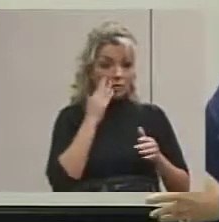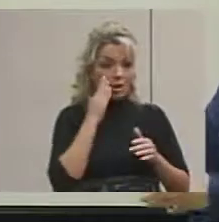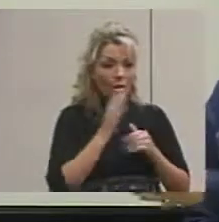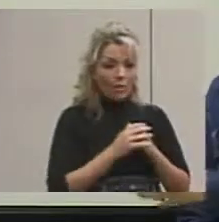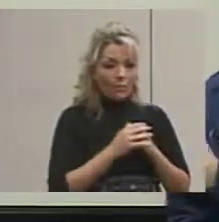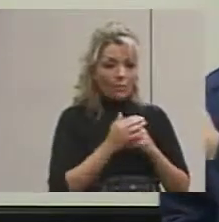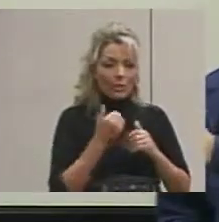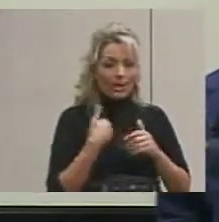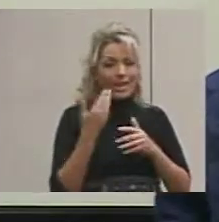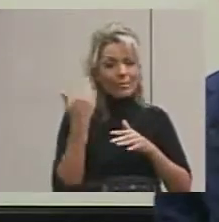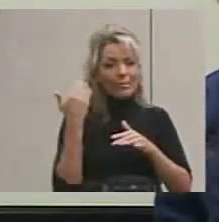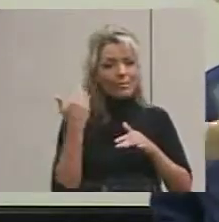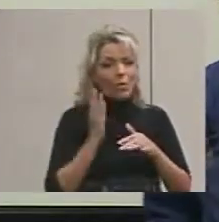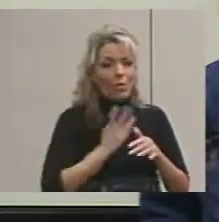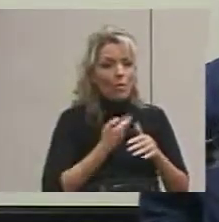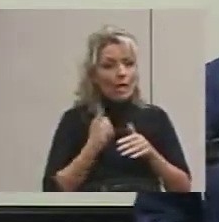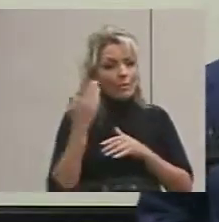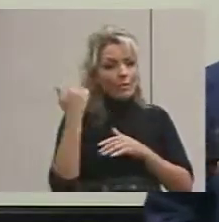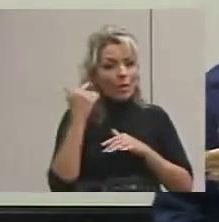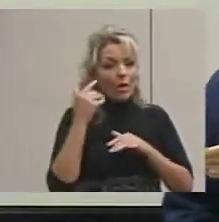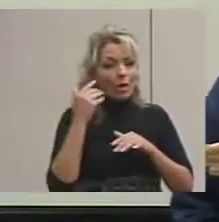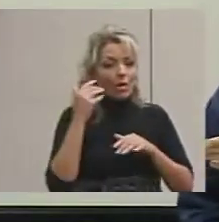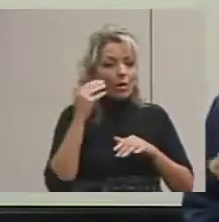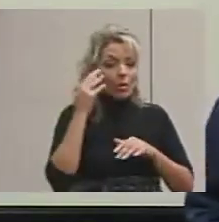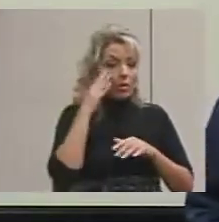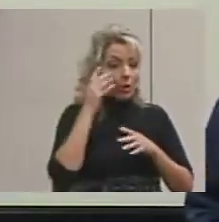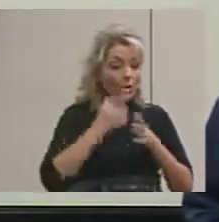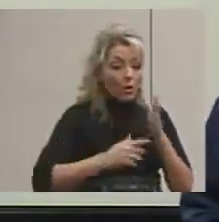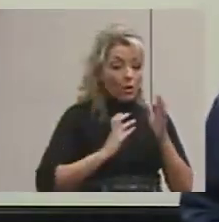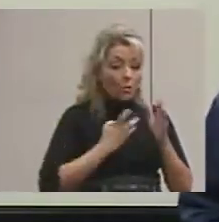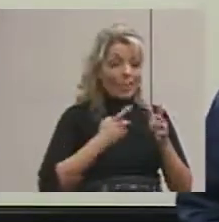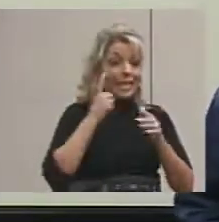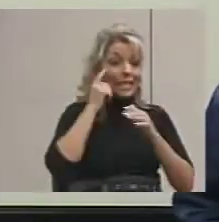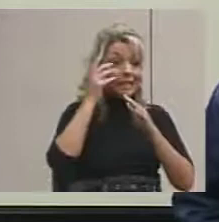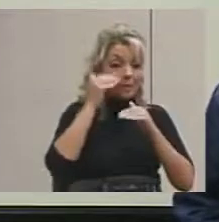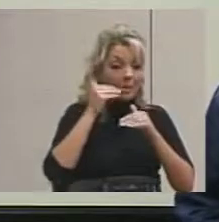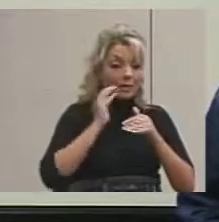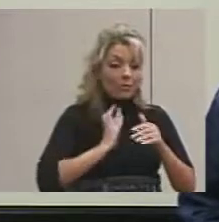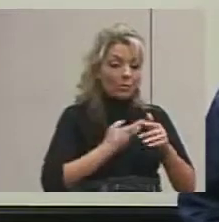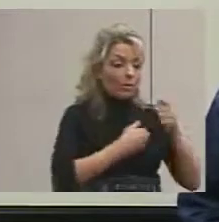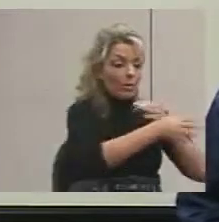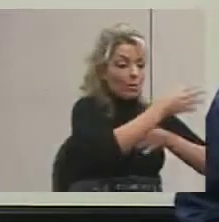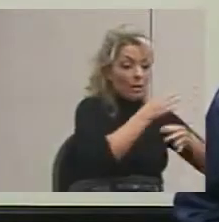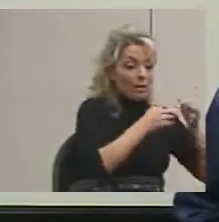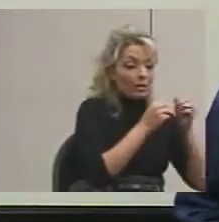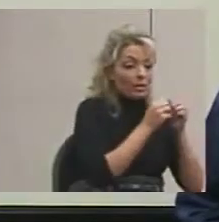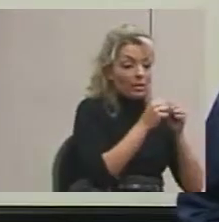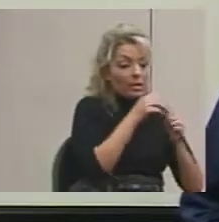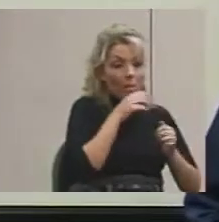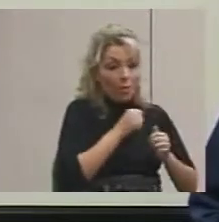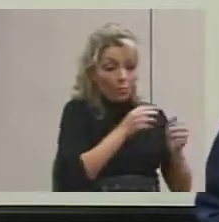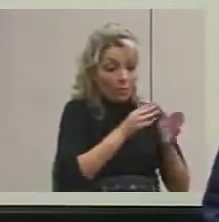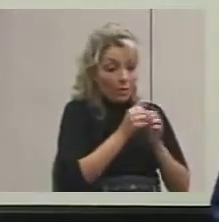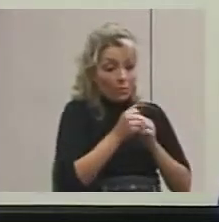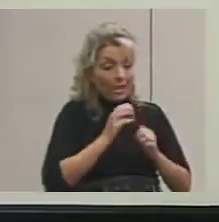had him before, so we know what we would have expected, and I think that's kind of what we're going to put into place. And we're going to,